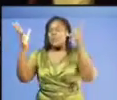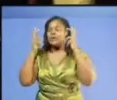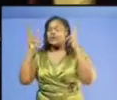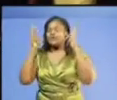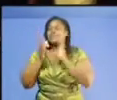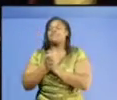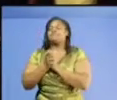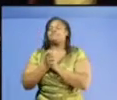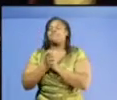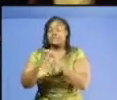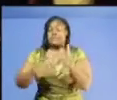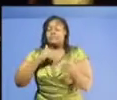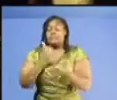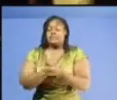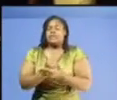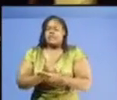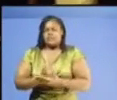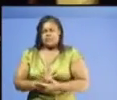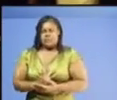Amen.